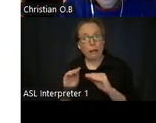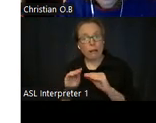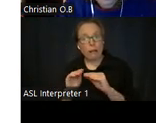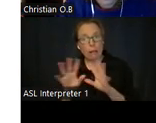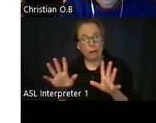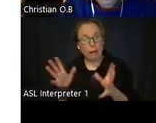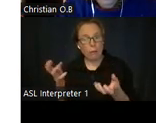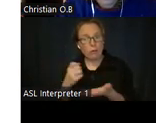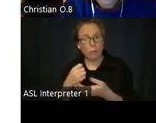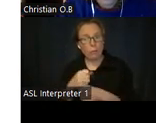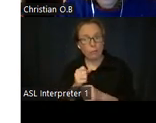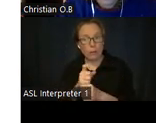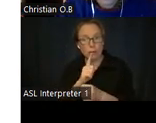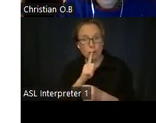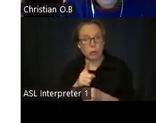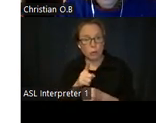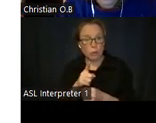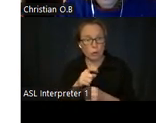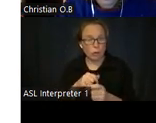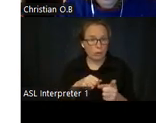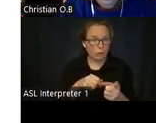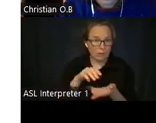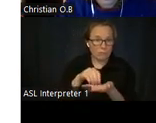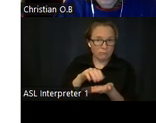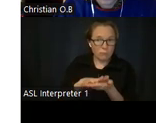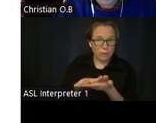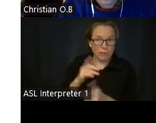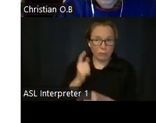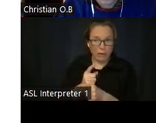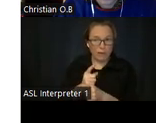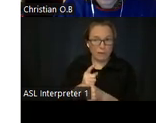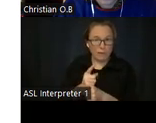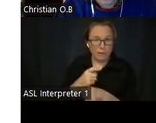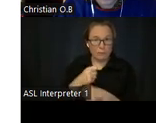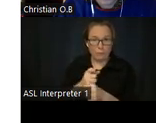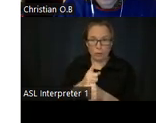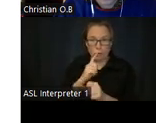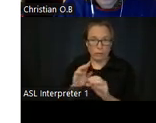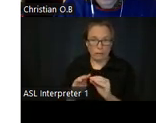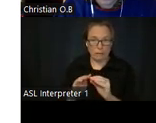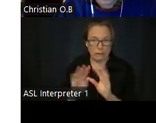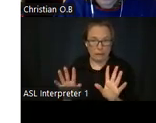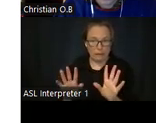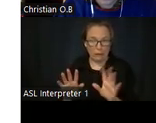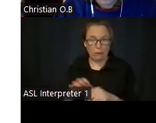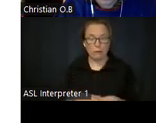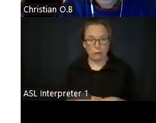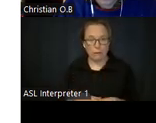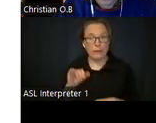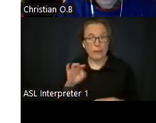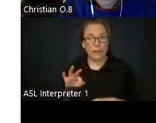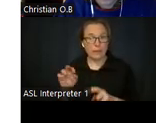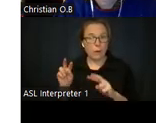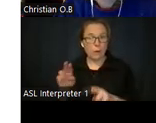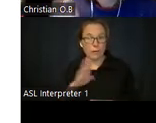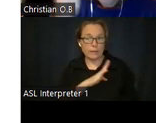captured in this particular point or not, and to see if there, because if it was by the oversight board, there would be a